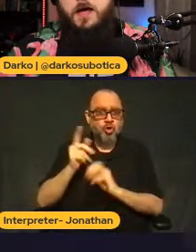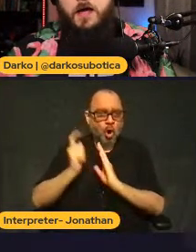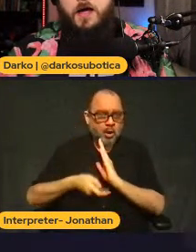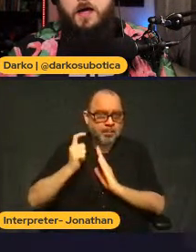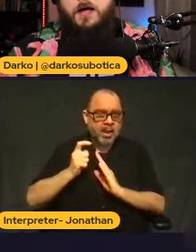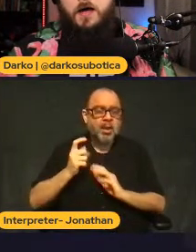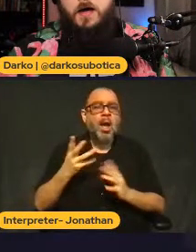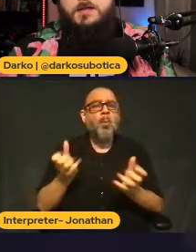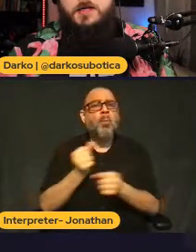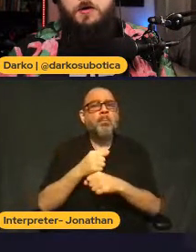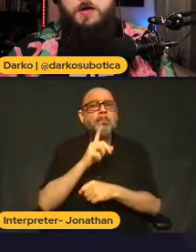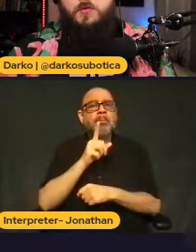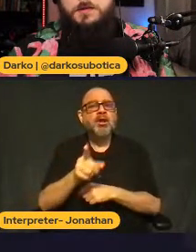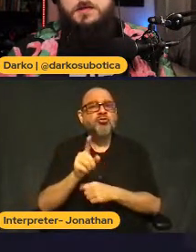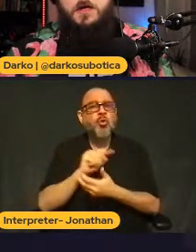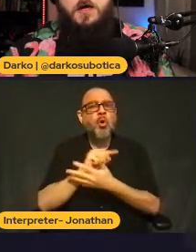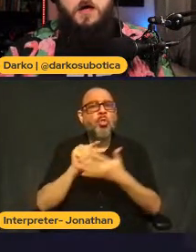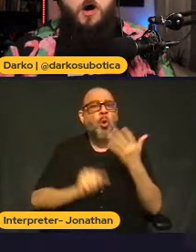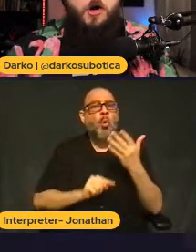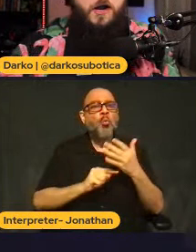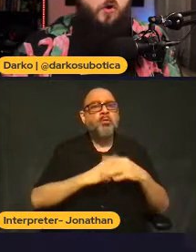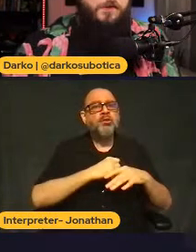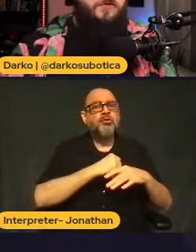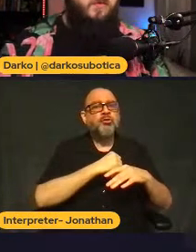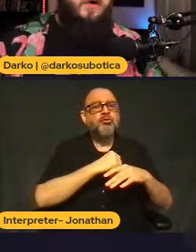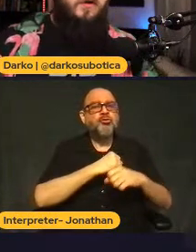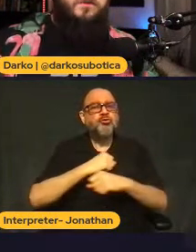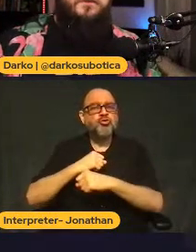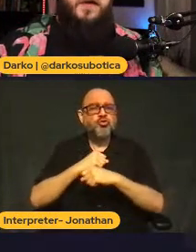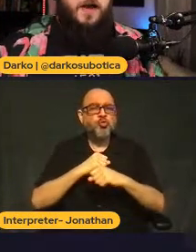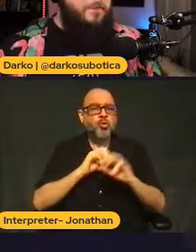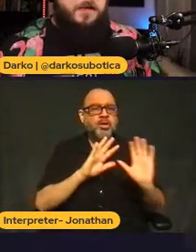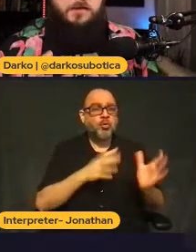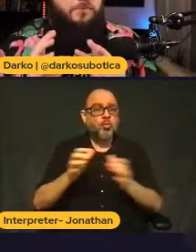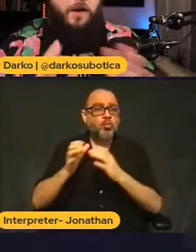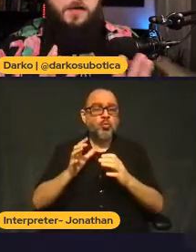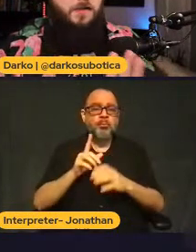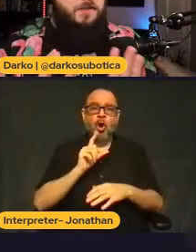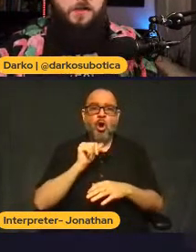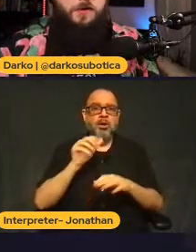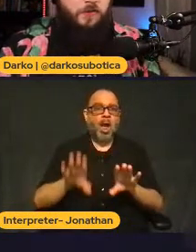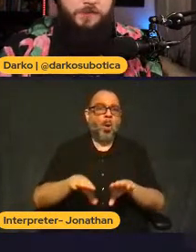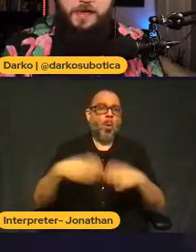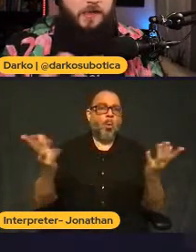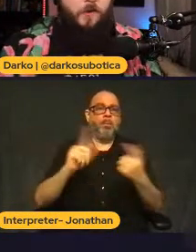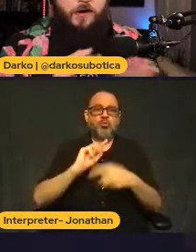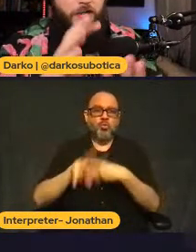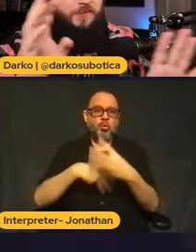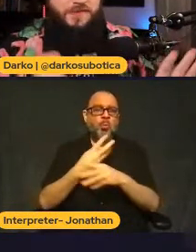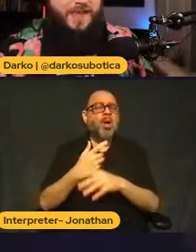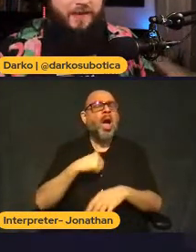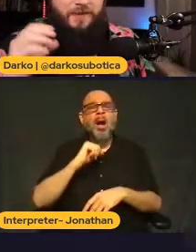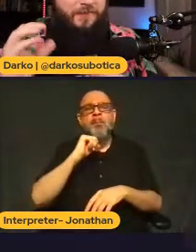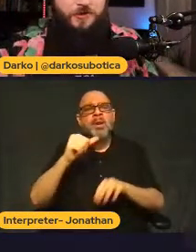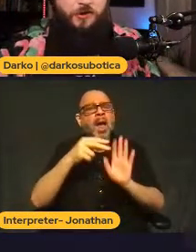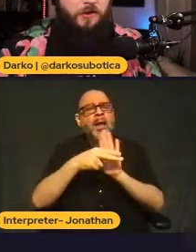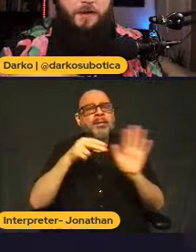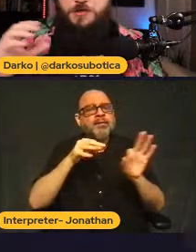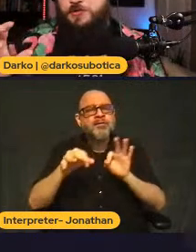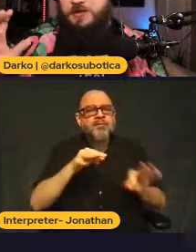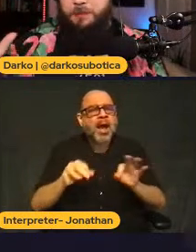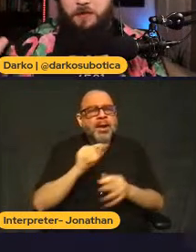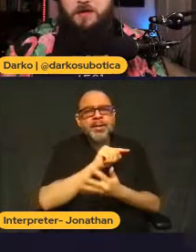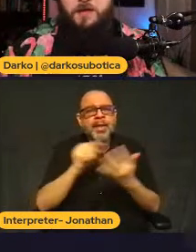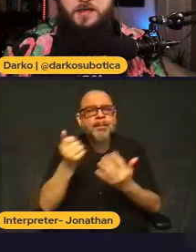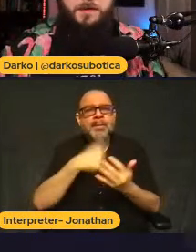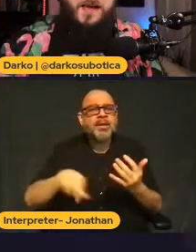these security groups are not open to the world. And I'm not defining the security groups anywhere in the stack intentionally. I'm